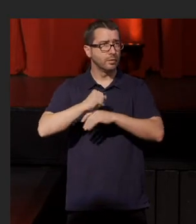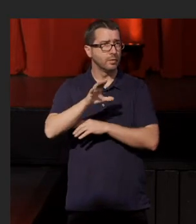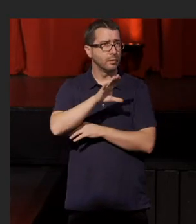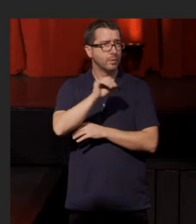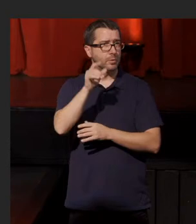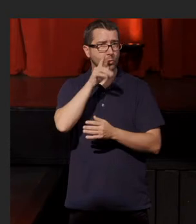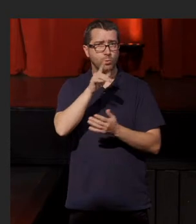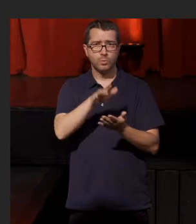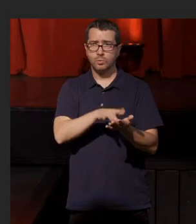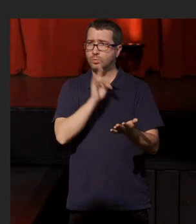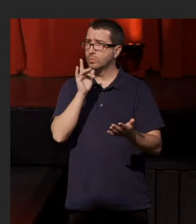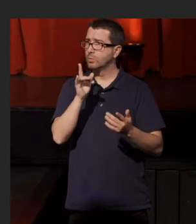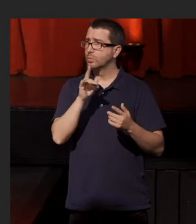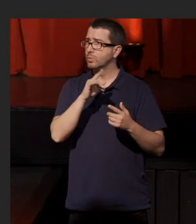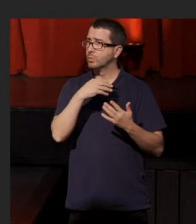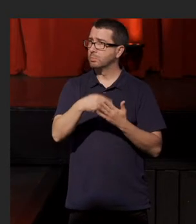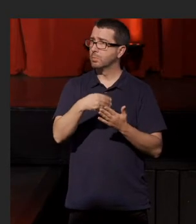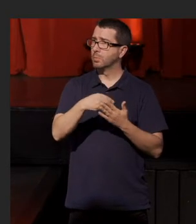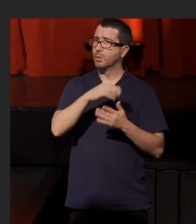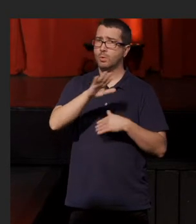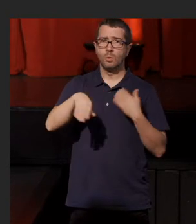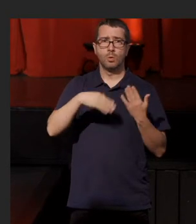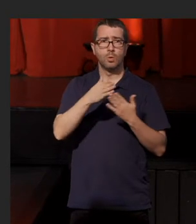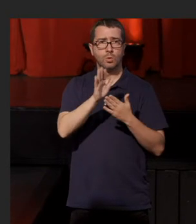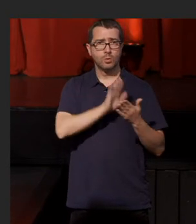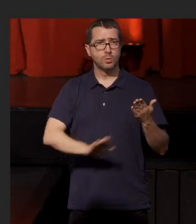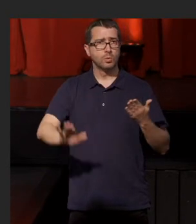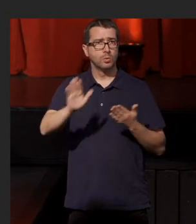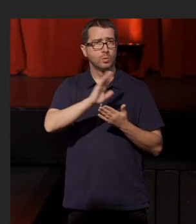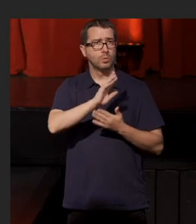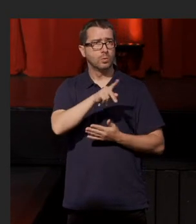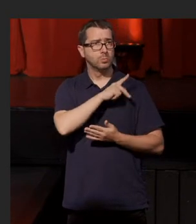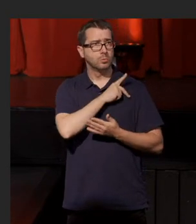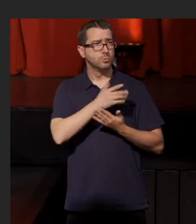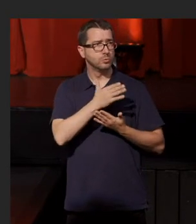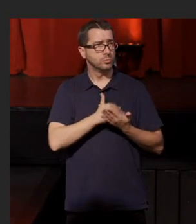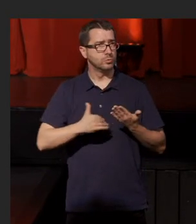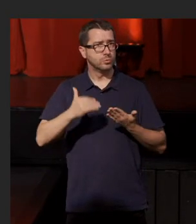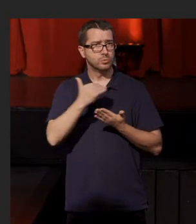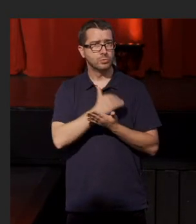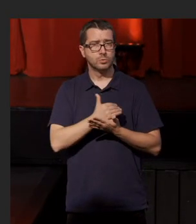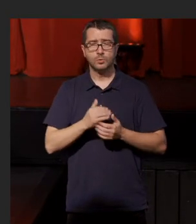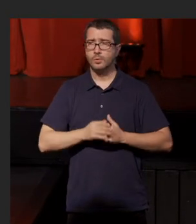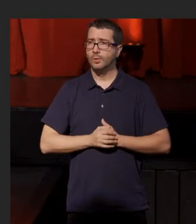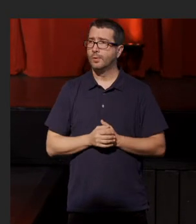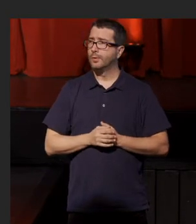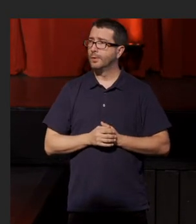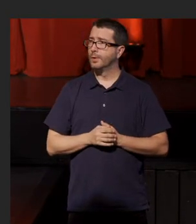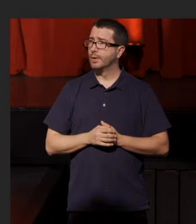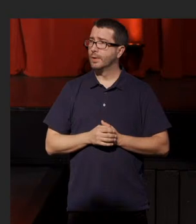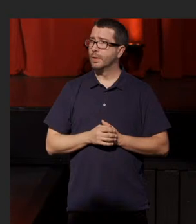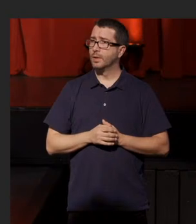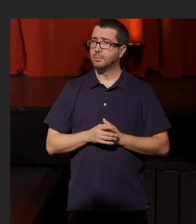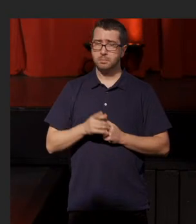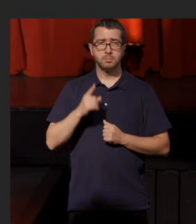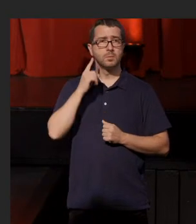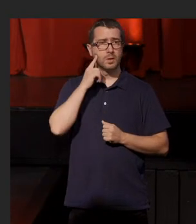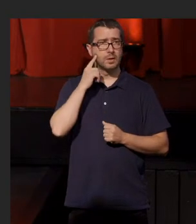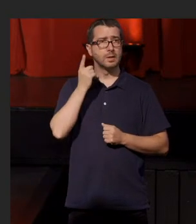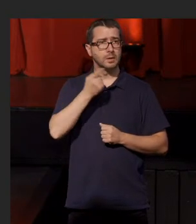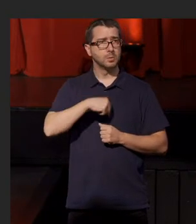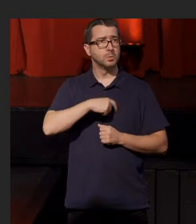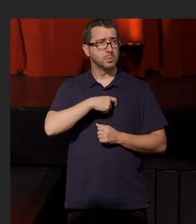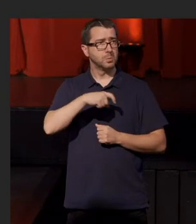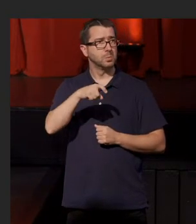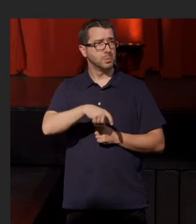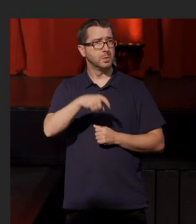off of all of the personal data that those platforms have collected about us. And I think we need to start